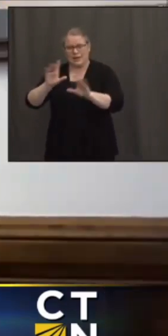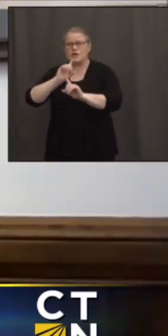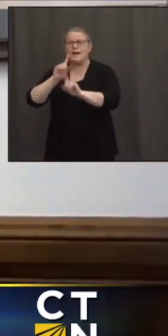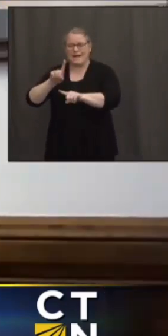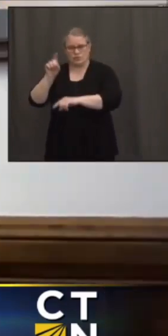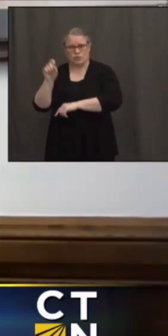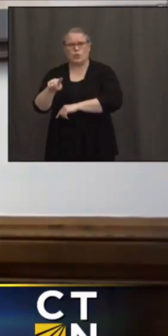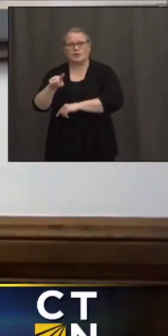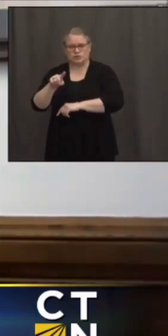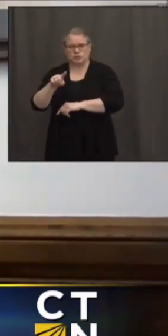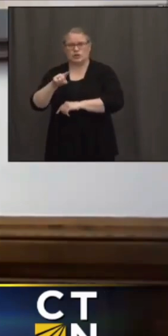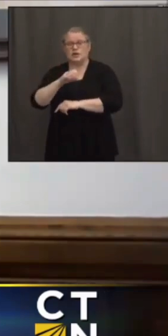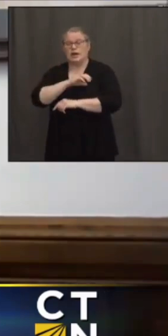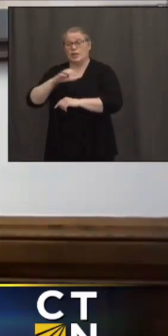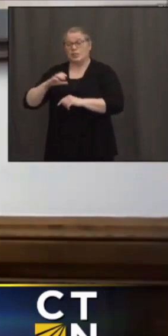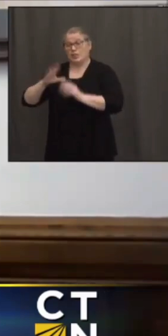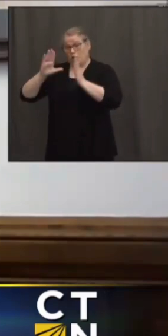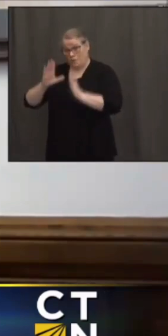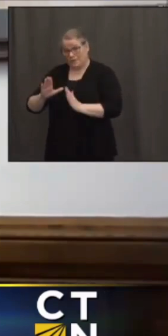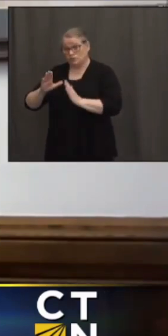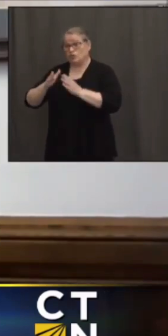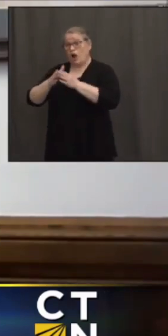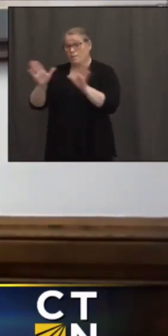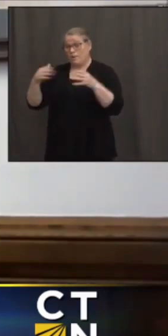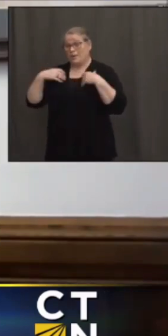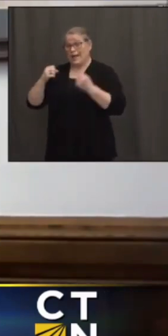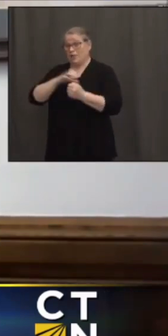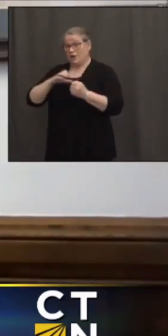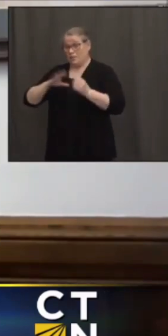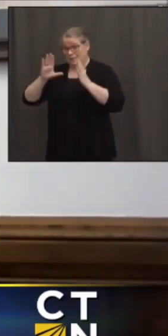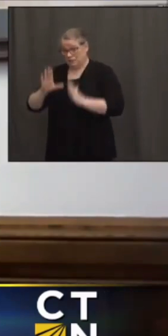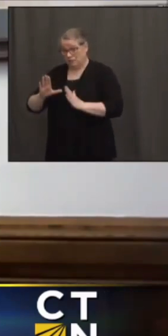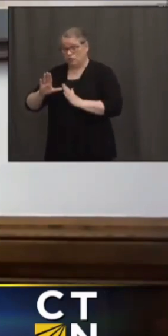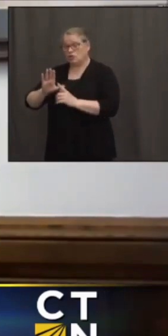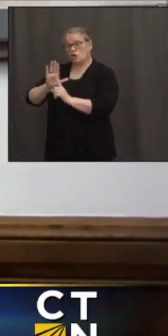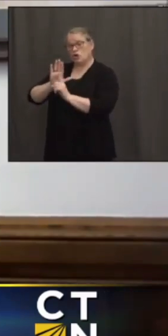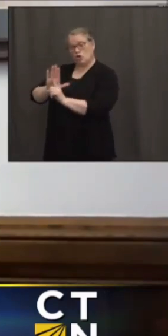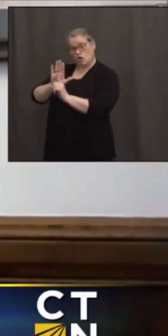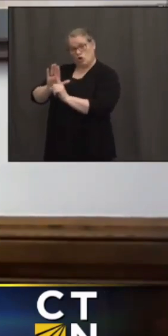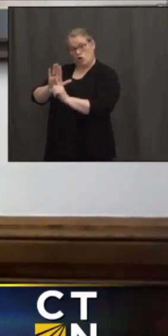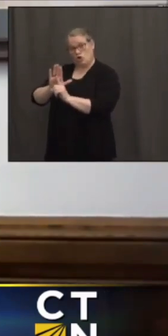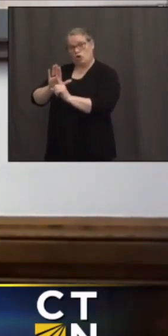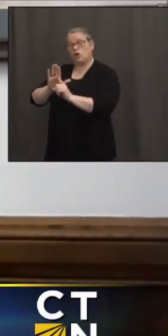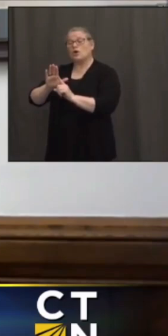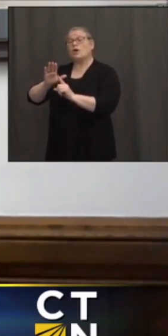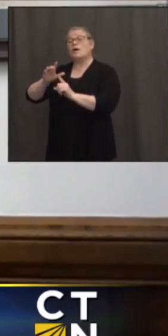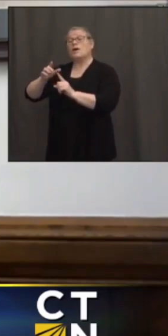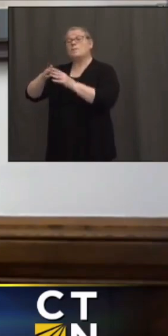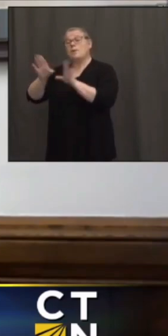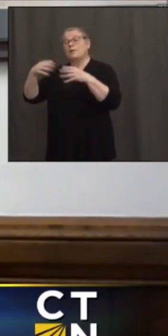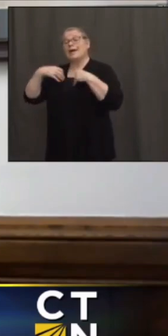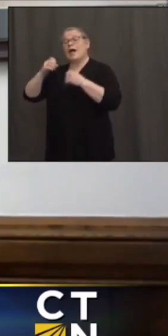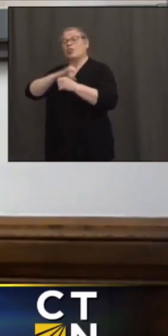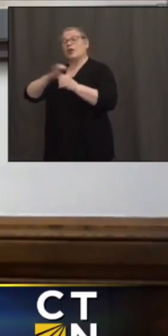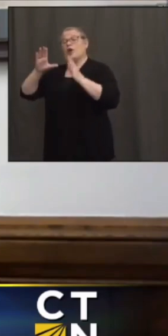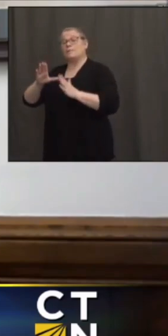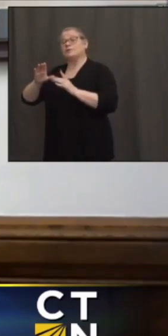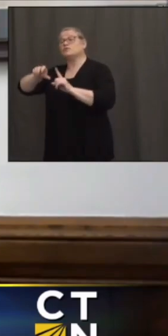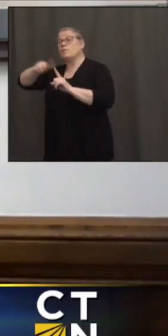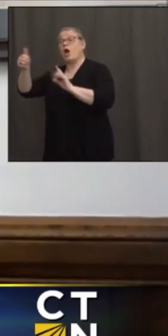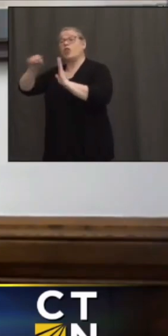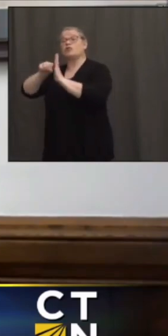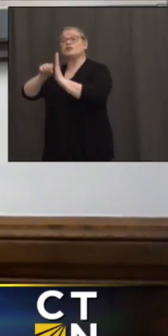commissioner, who's our public health commissioner, spoke to her counterparts in other states to get the answers that the governor needed to be able